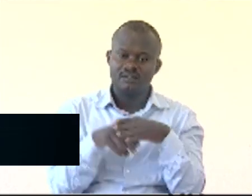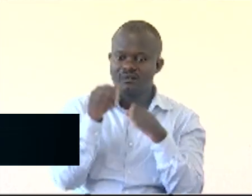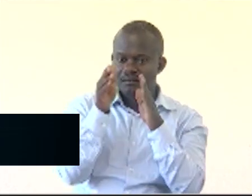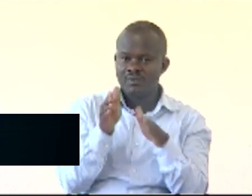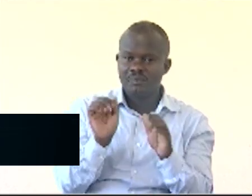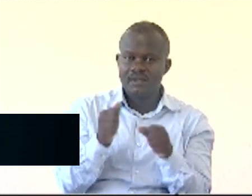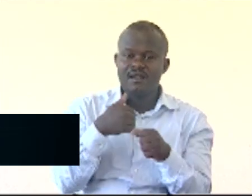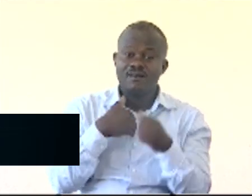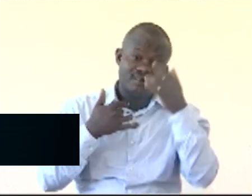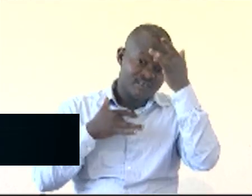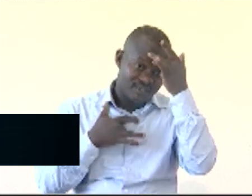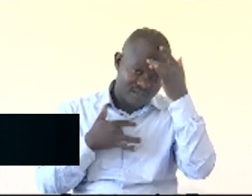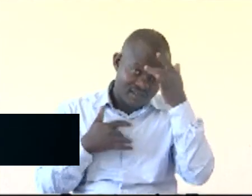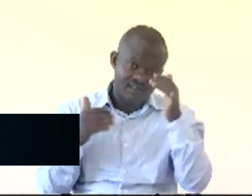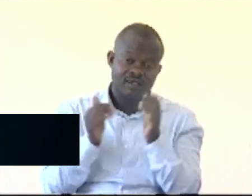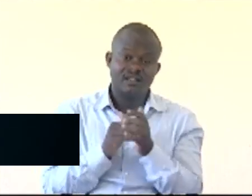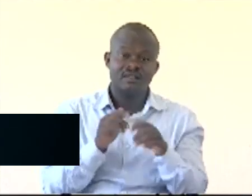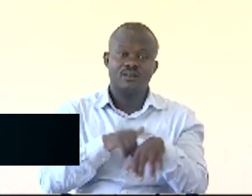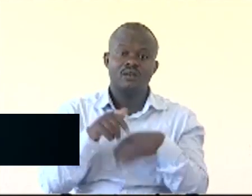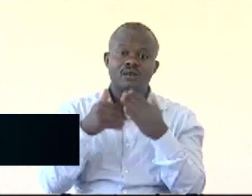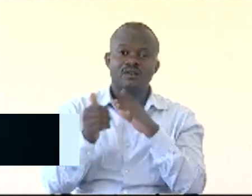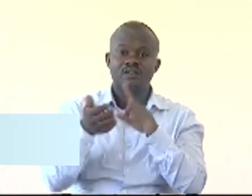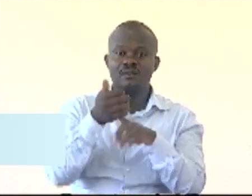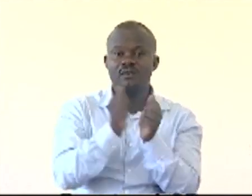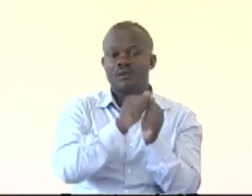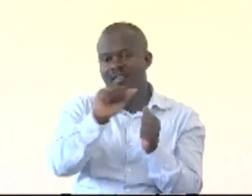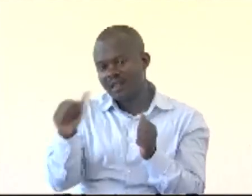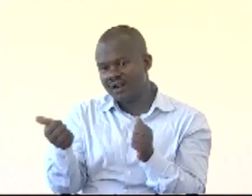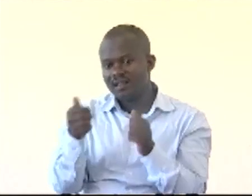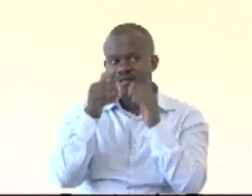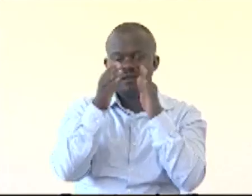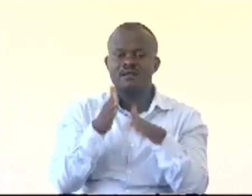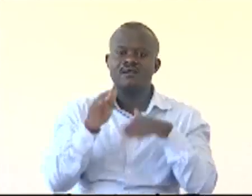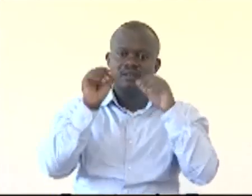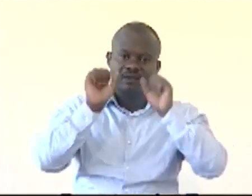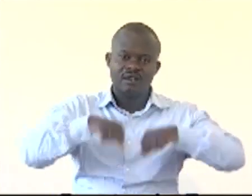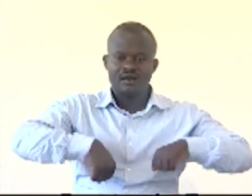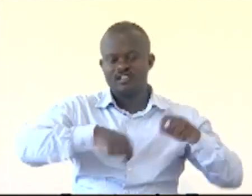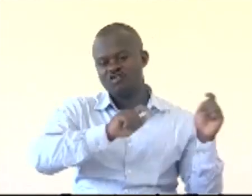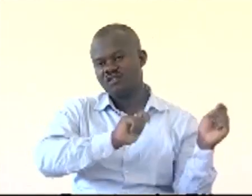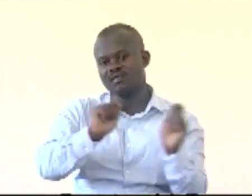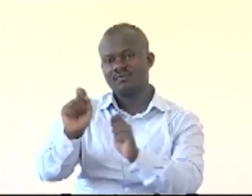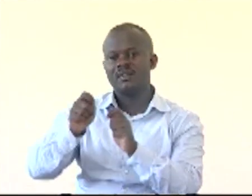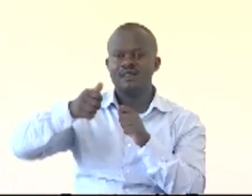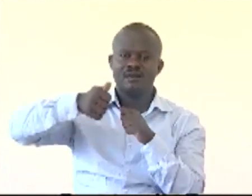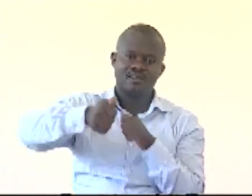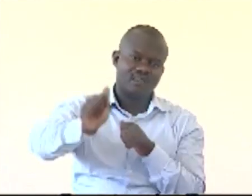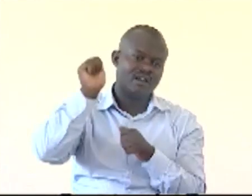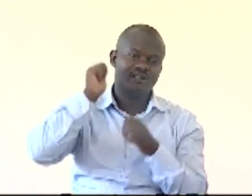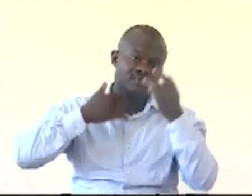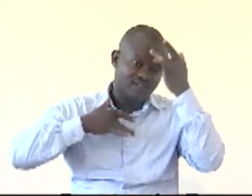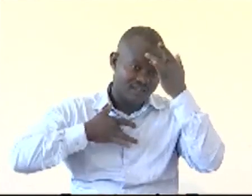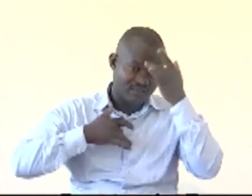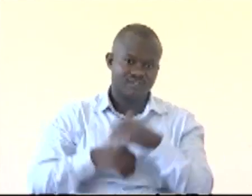be having a disease, and when he gets in touch with another person, he can transmit that